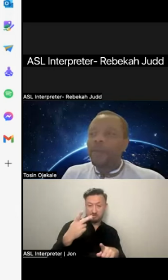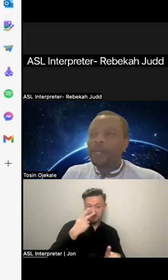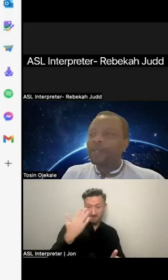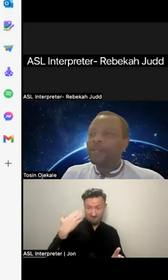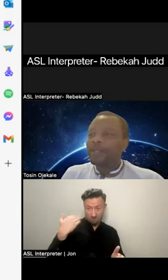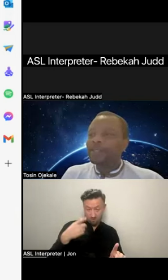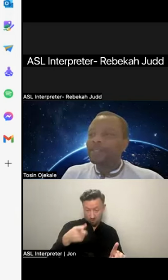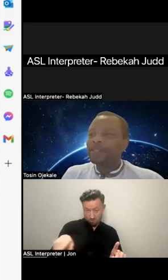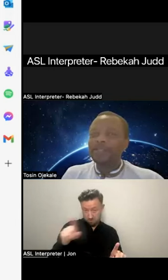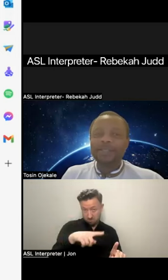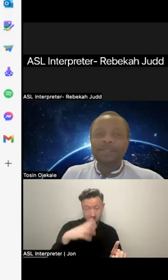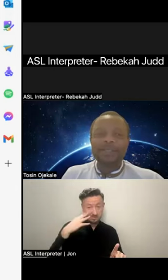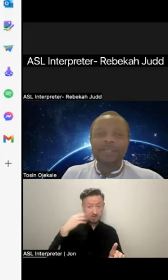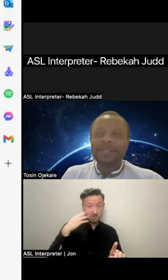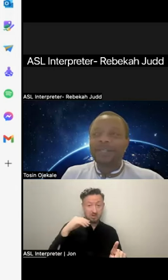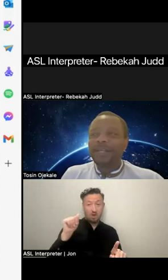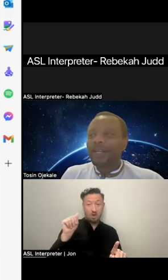How many?